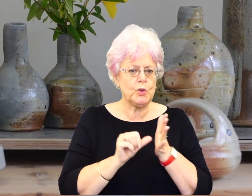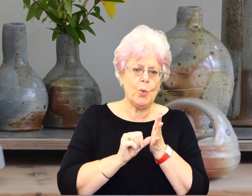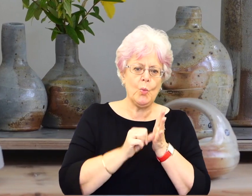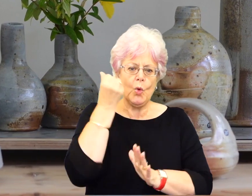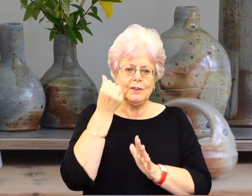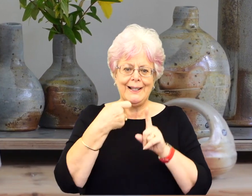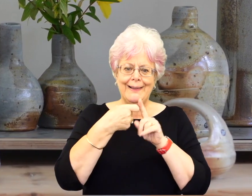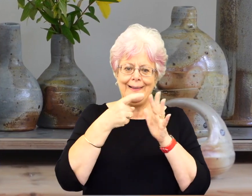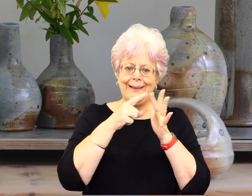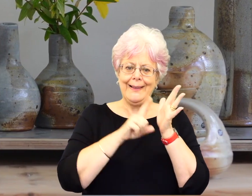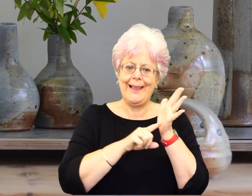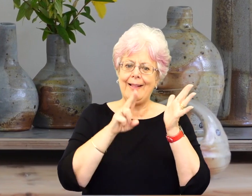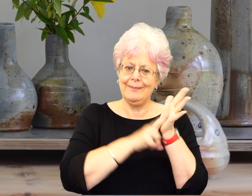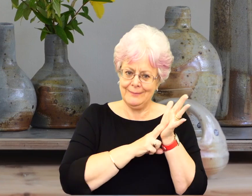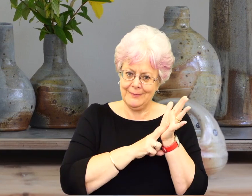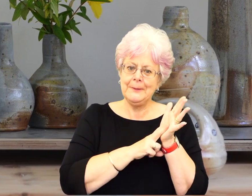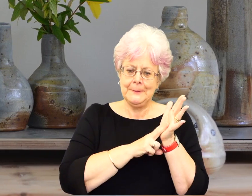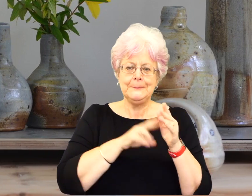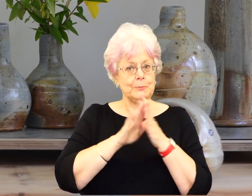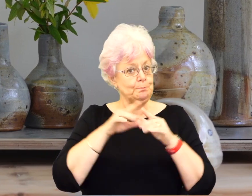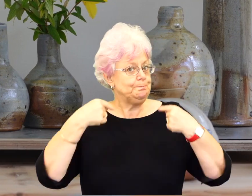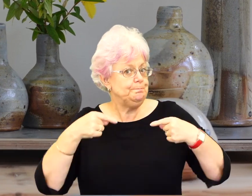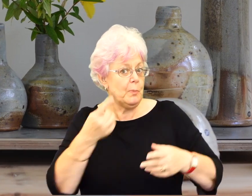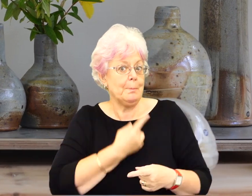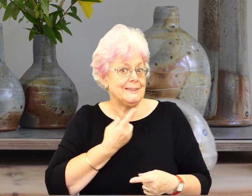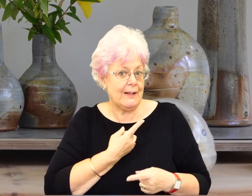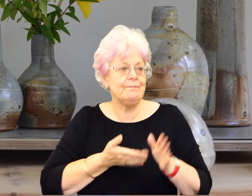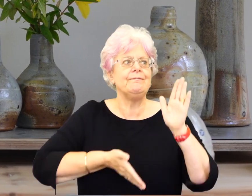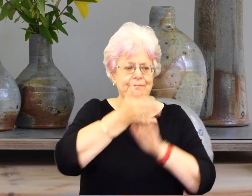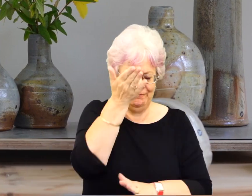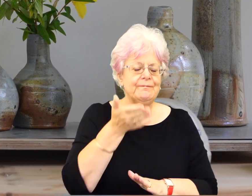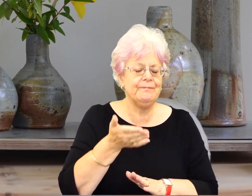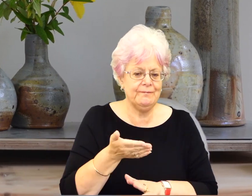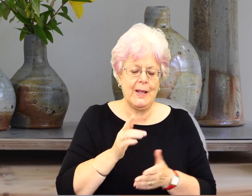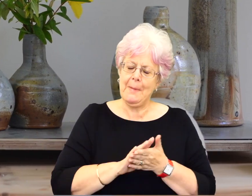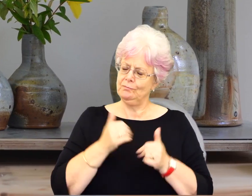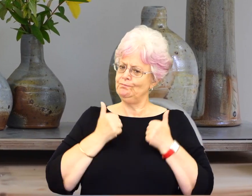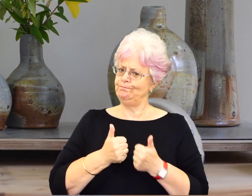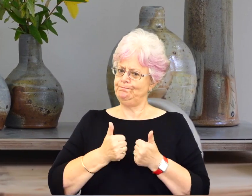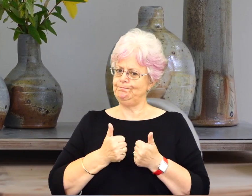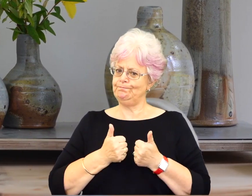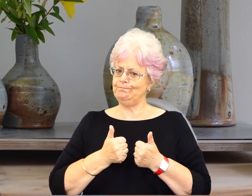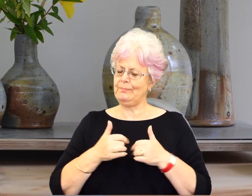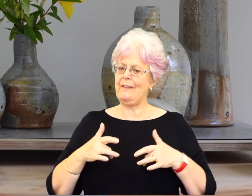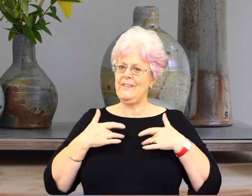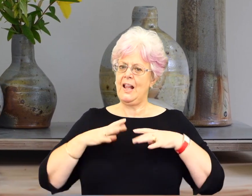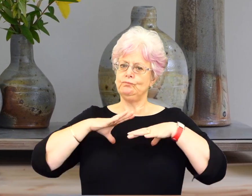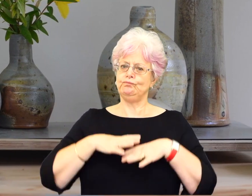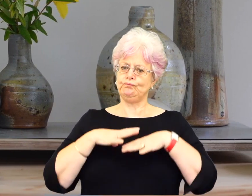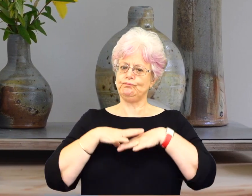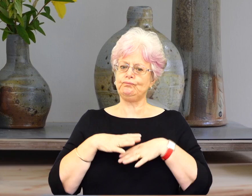on my next kiln, what shall I build. But I allowed myself to do the trip anyway, and that was really good because I felt much more at